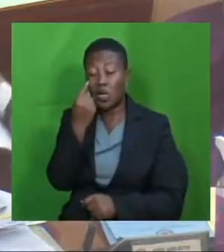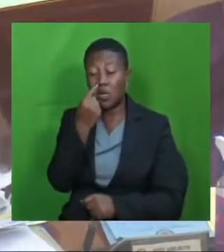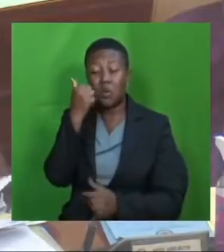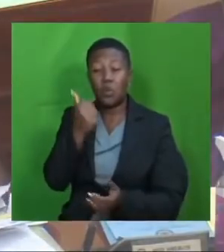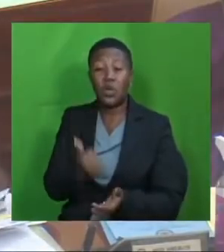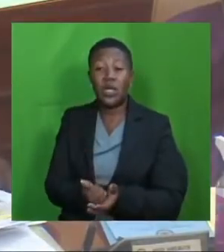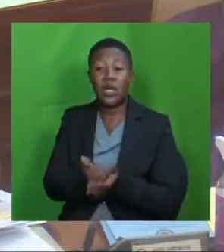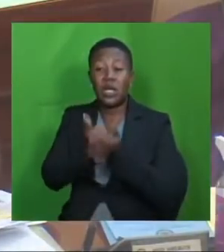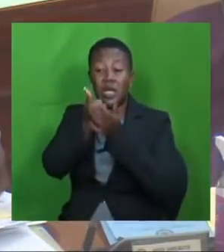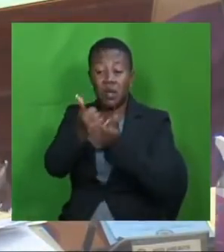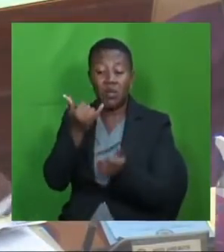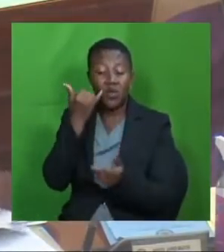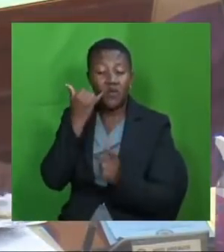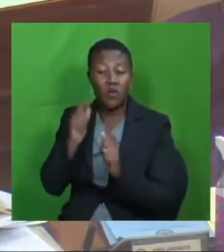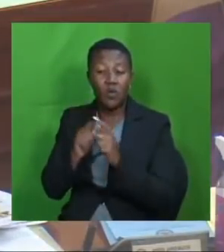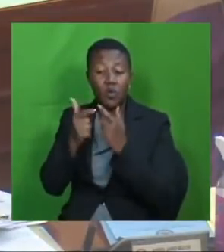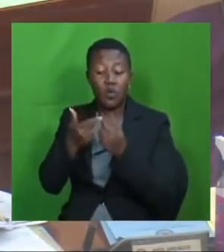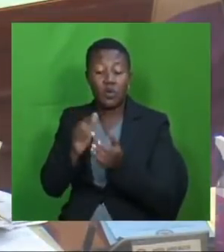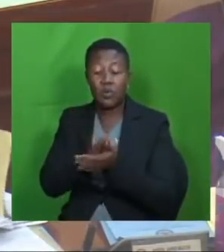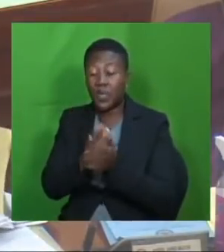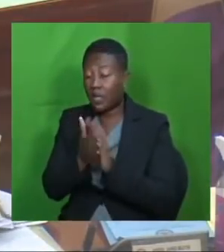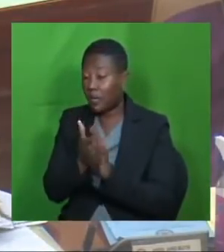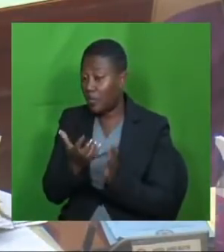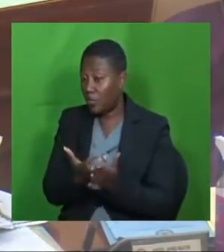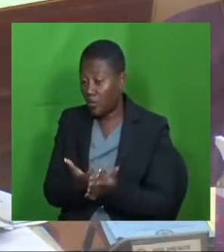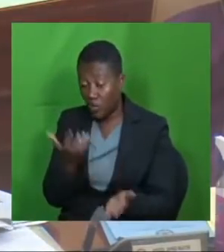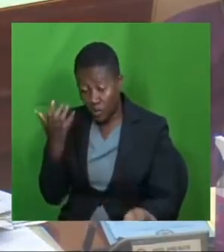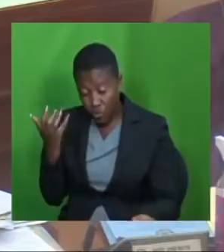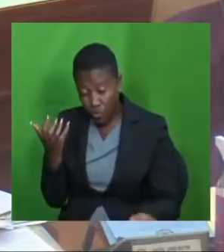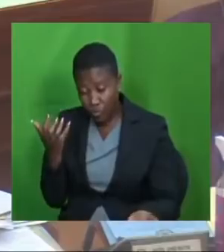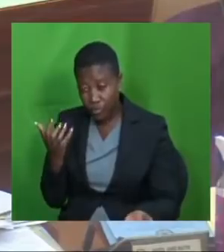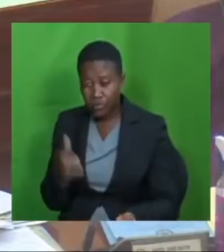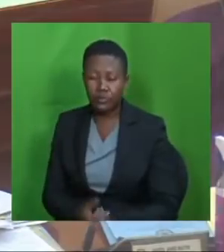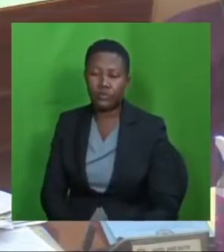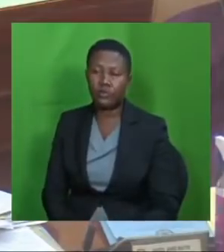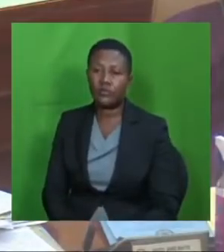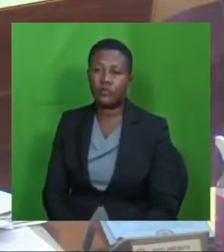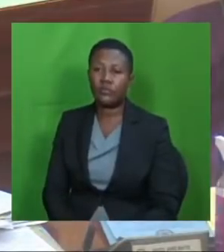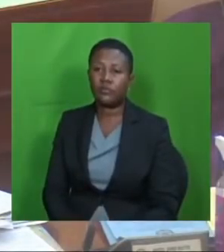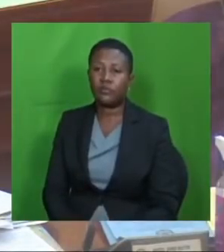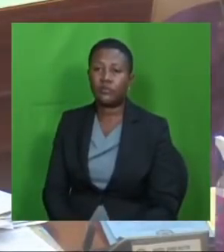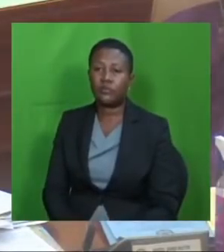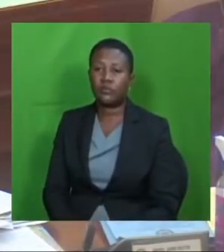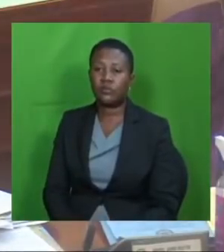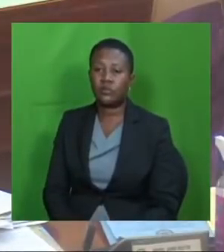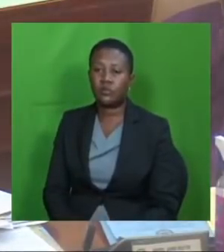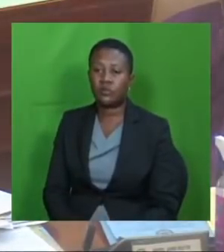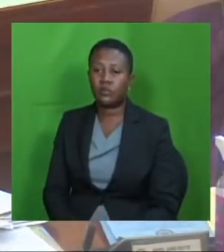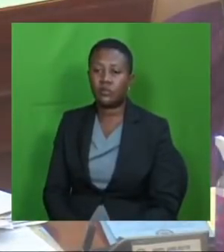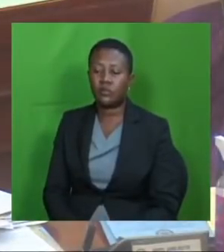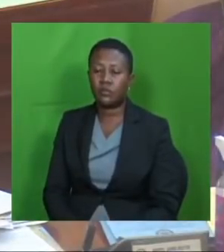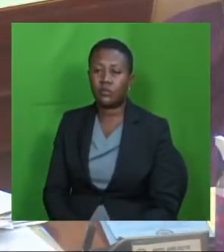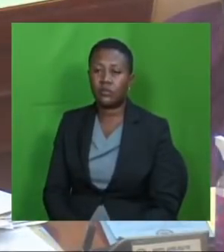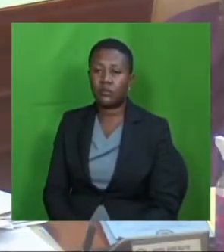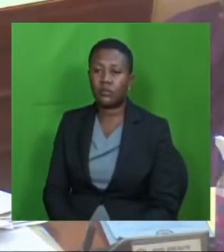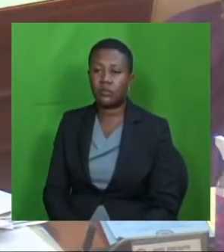some of this initiative. Mr. Speaker, we are told now a